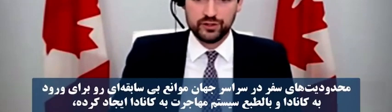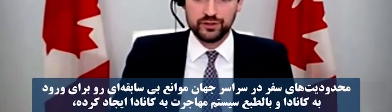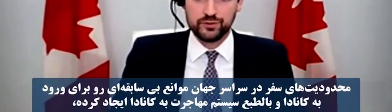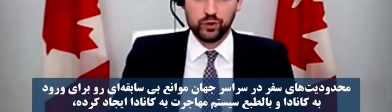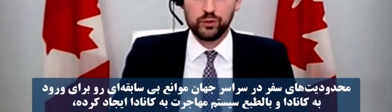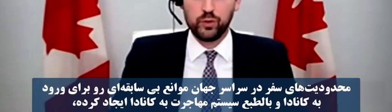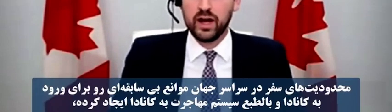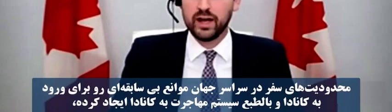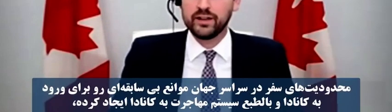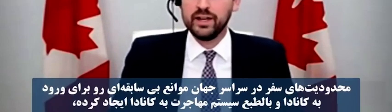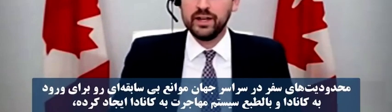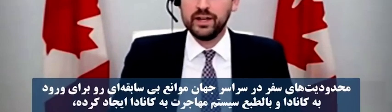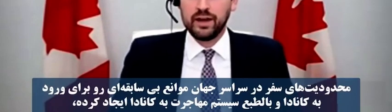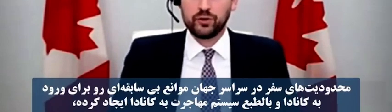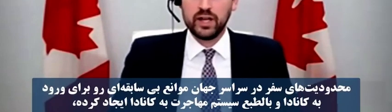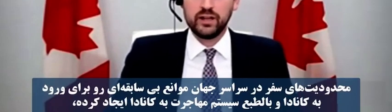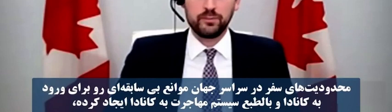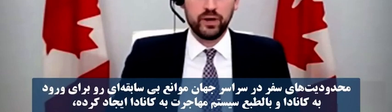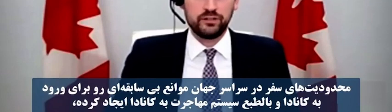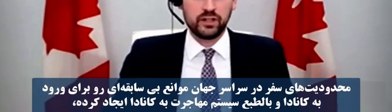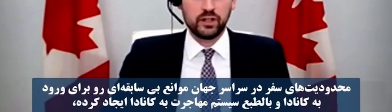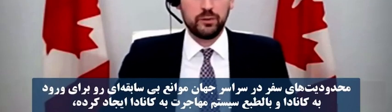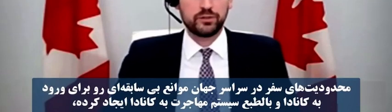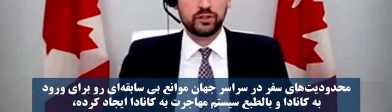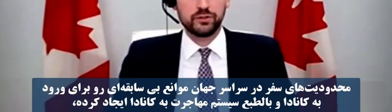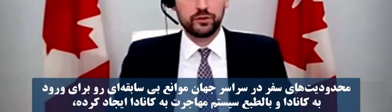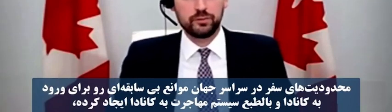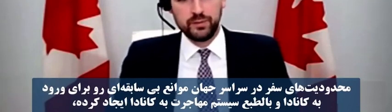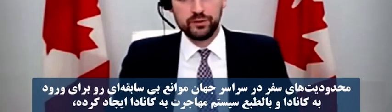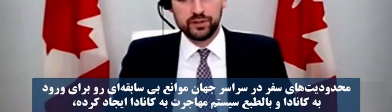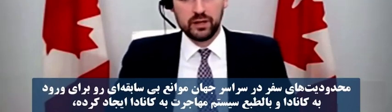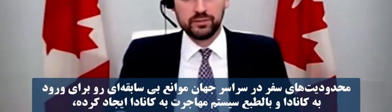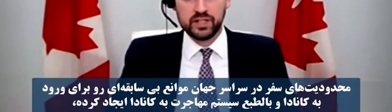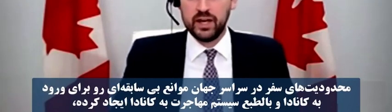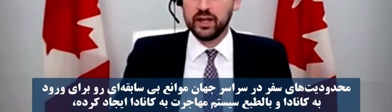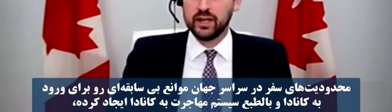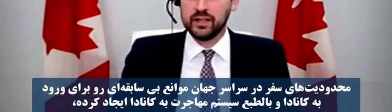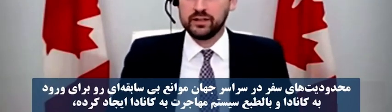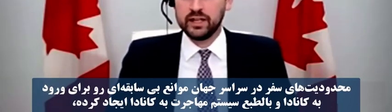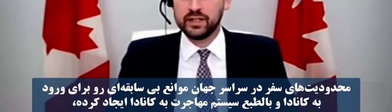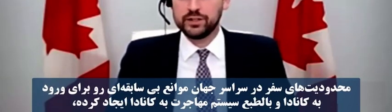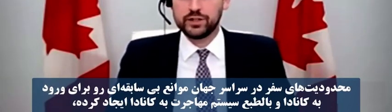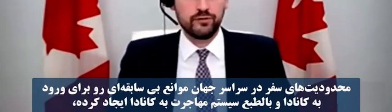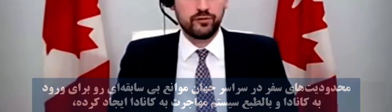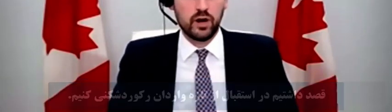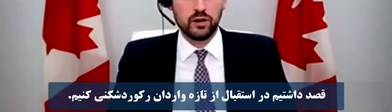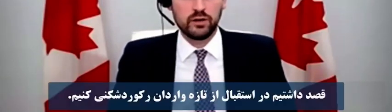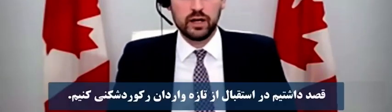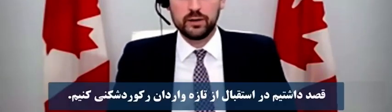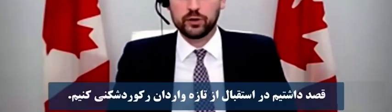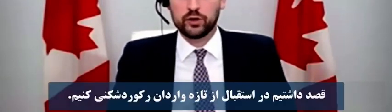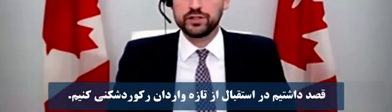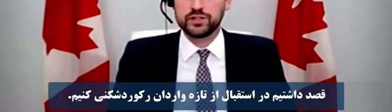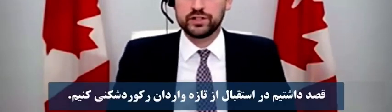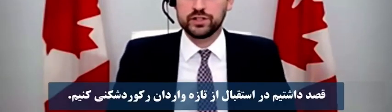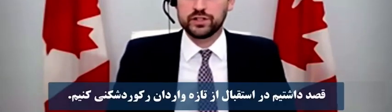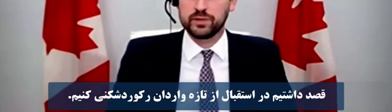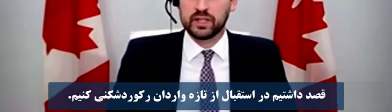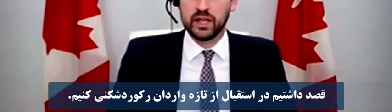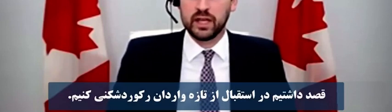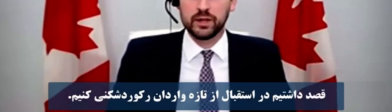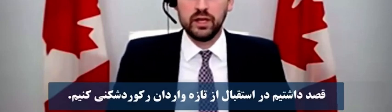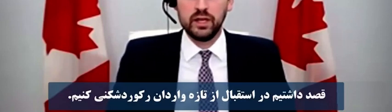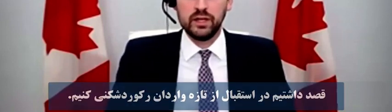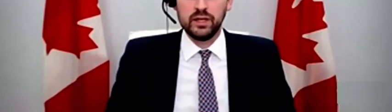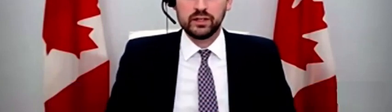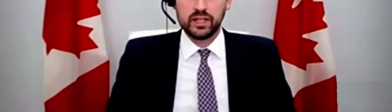closures and travel restrictions worldwide have created unprecedented obstacles for people to come to Canada and in turn for our immigration